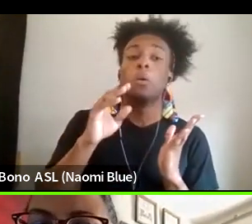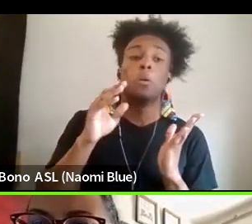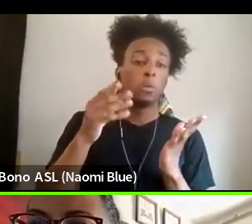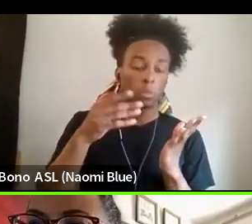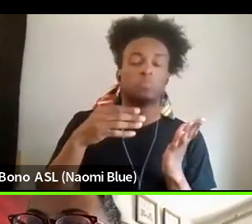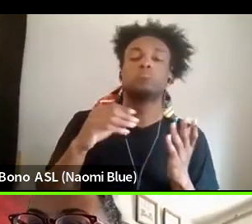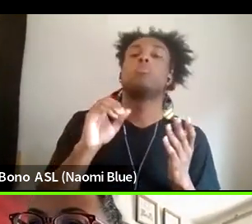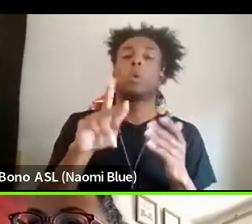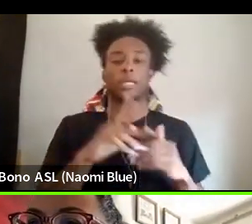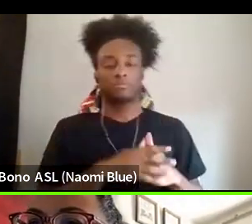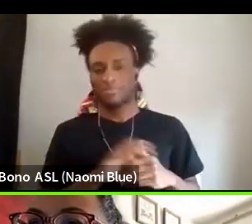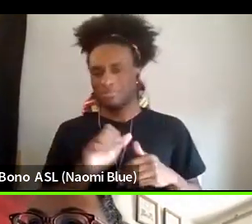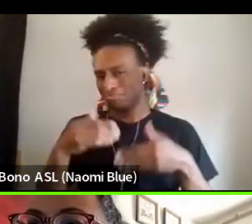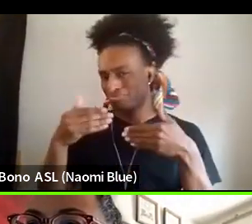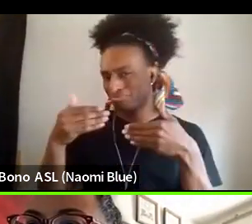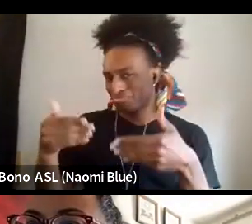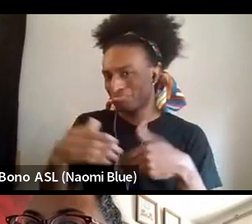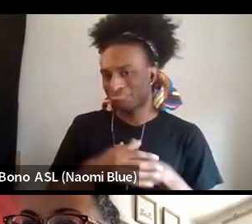the lines, go for it. Okay.